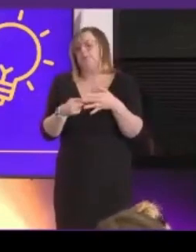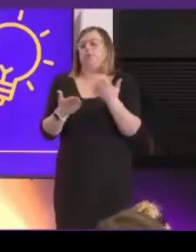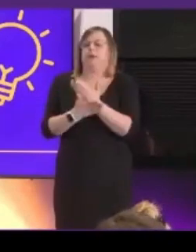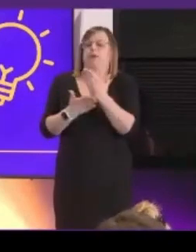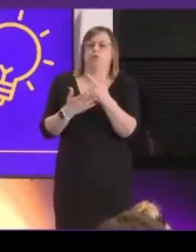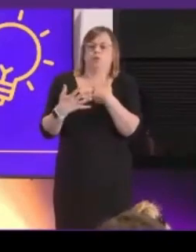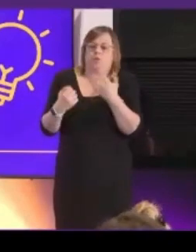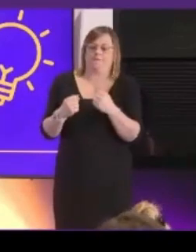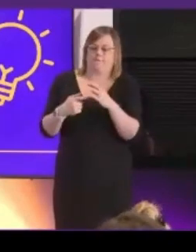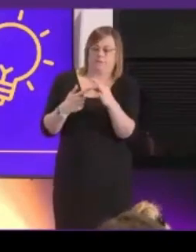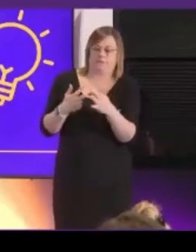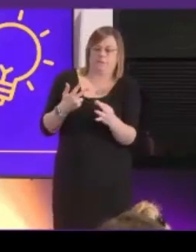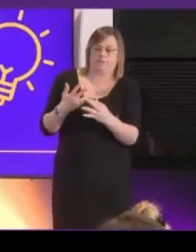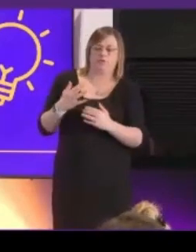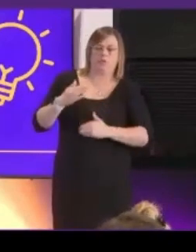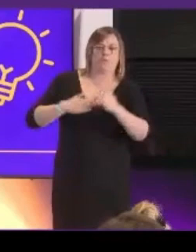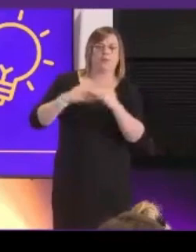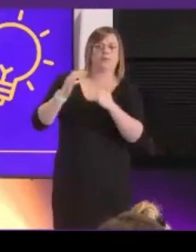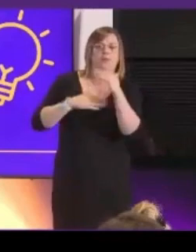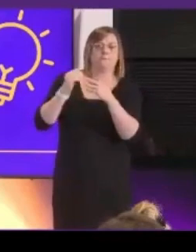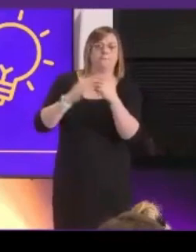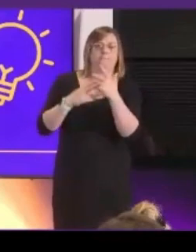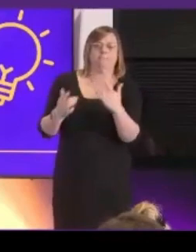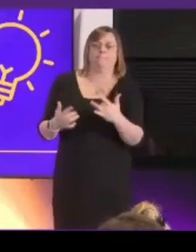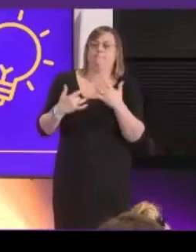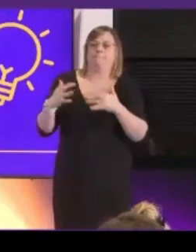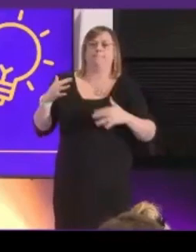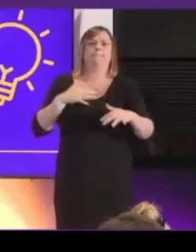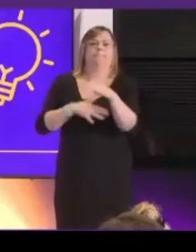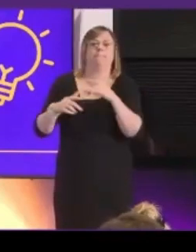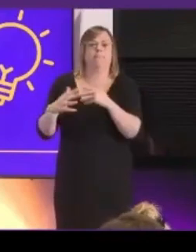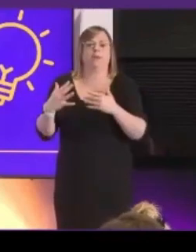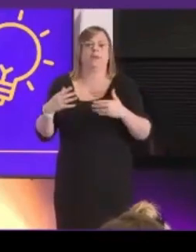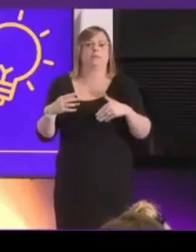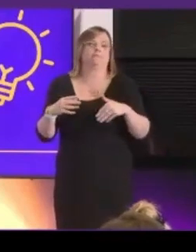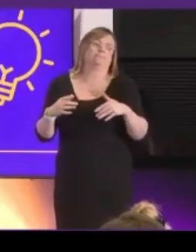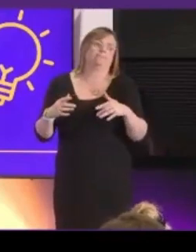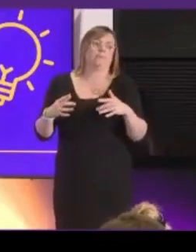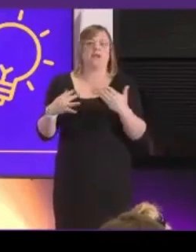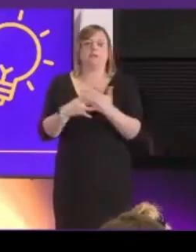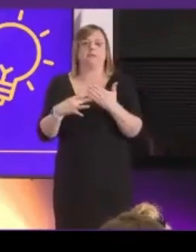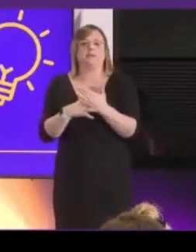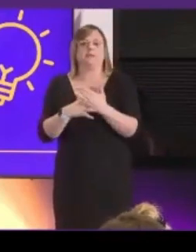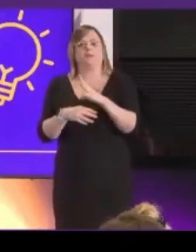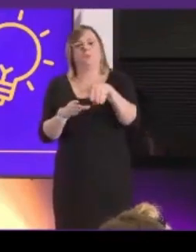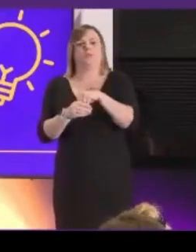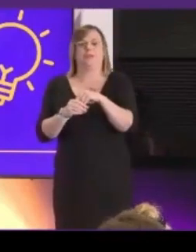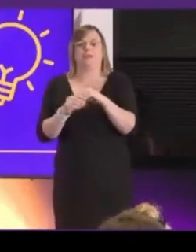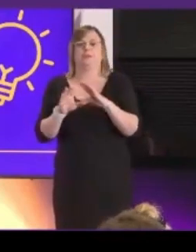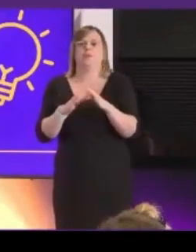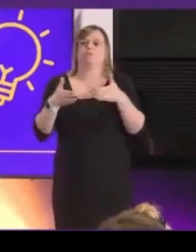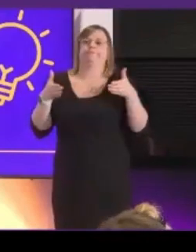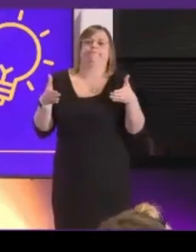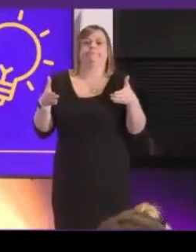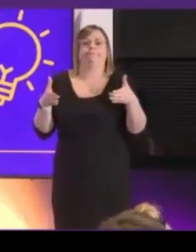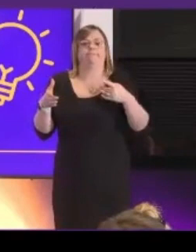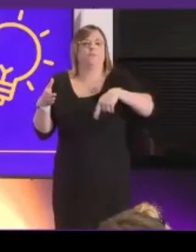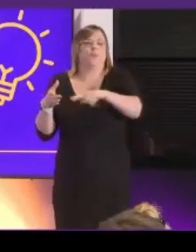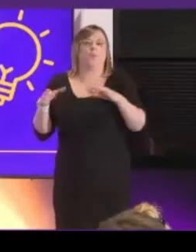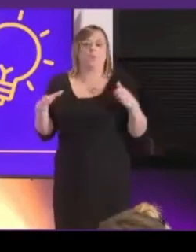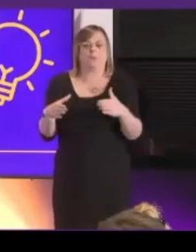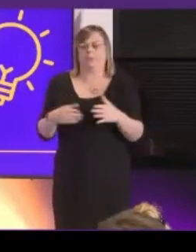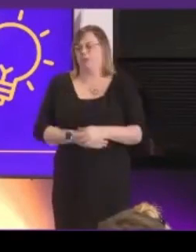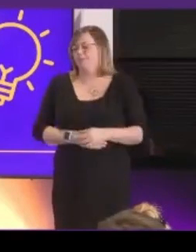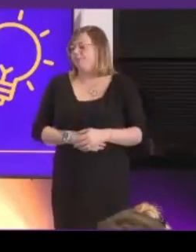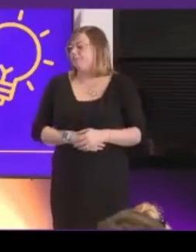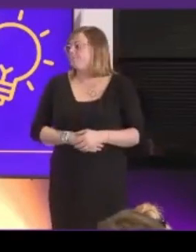that structural sense of accessibility within large and complex organisations. So this last session is